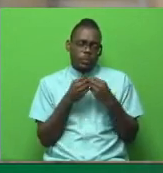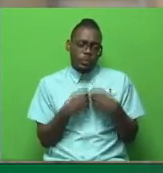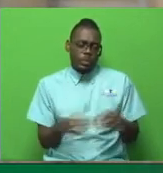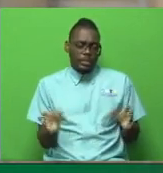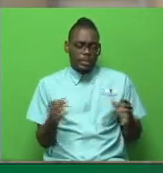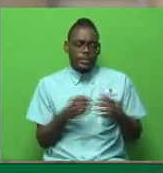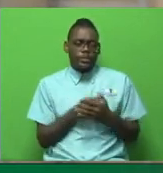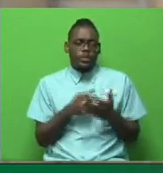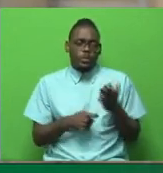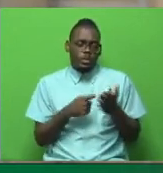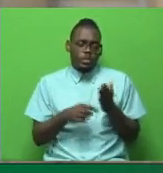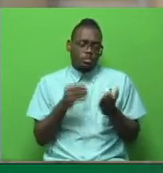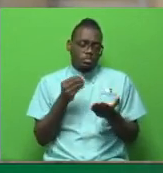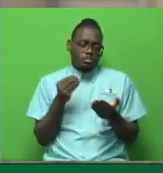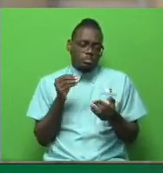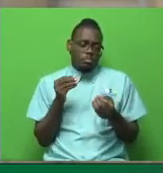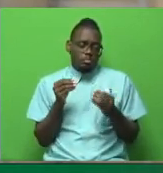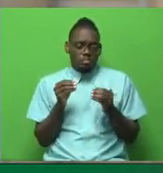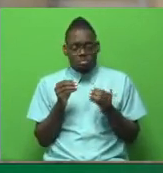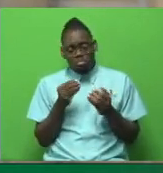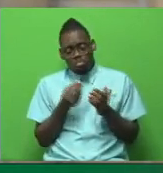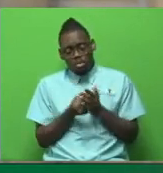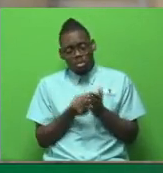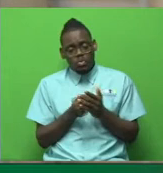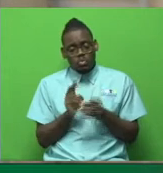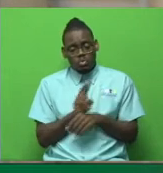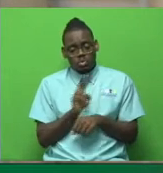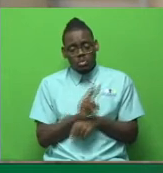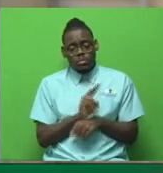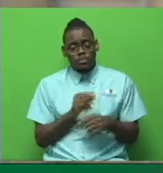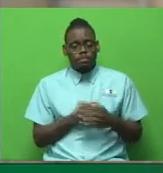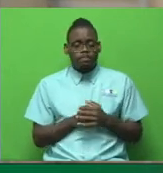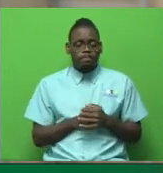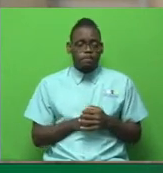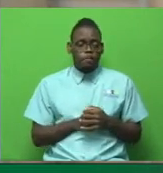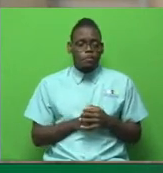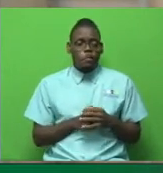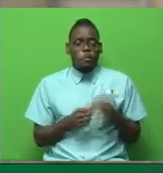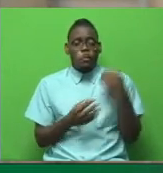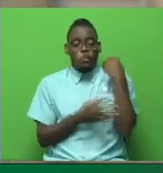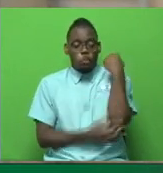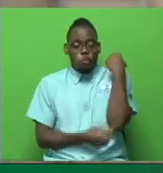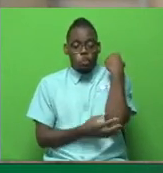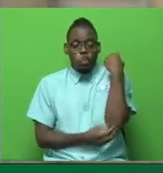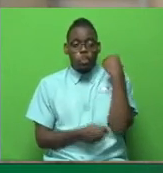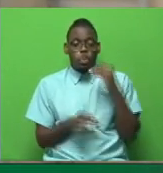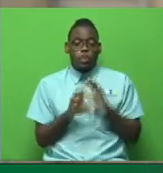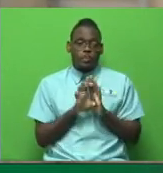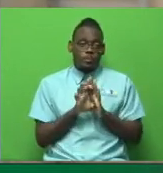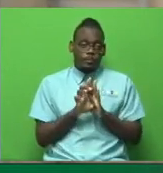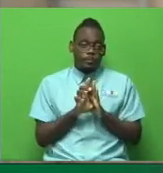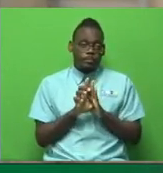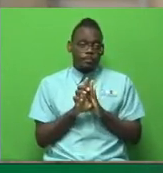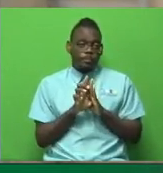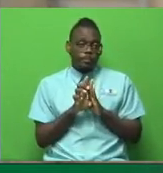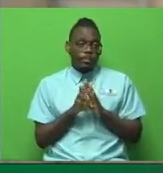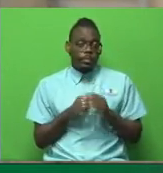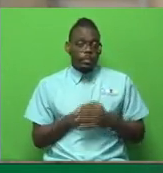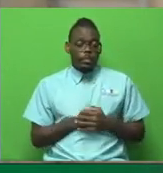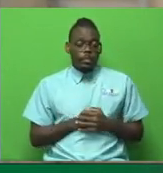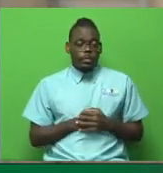will be spent to alleviate poverty in Trinidad Tobago The increased personal tax allowance up to 7 500